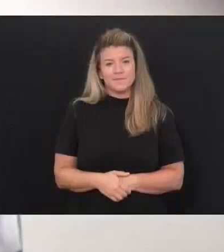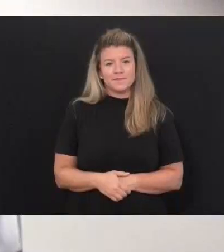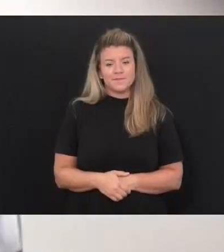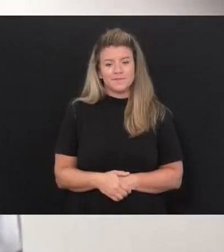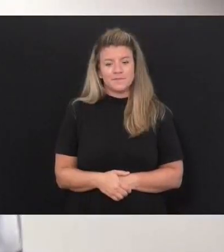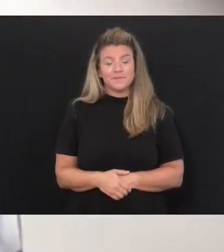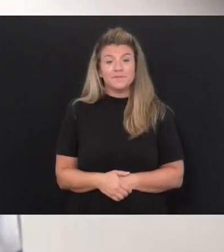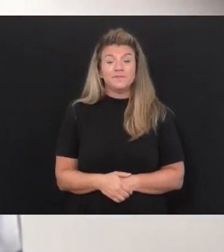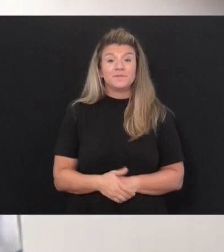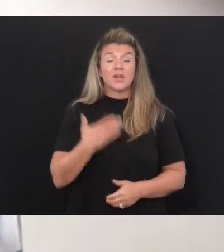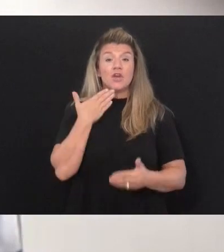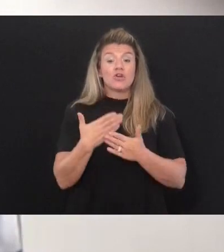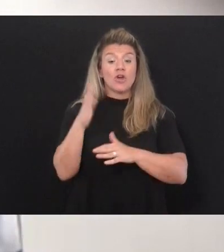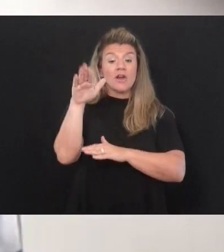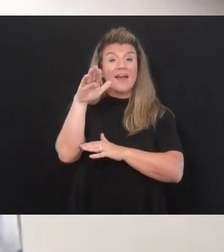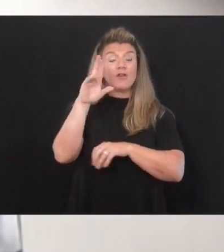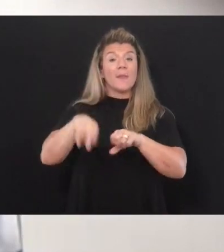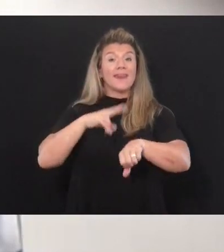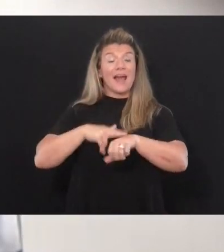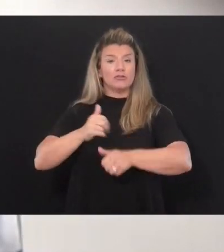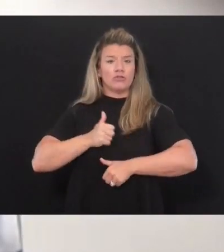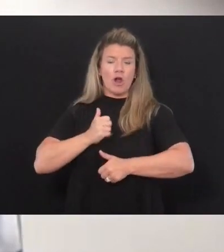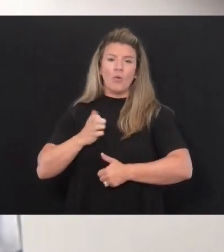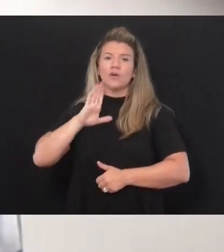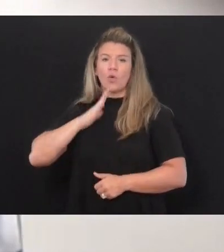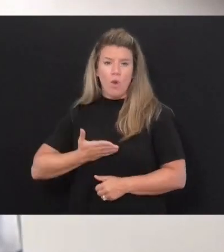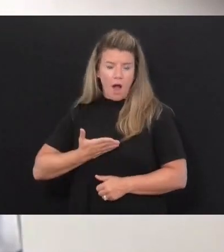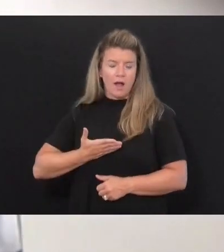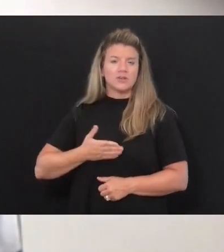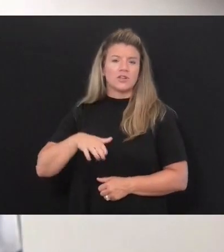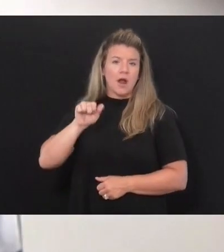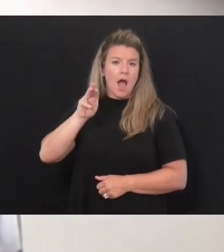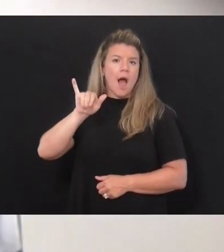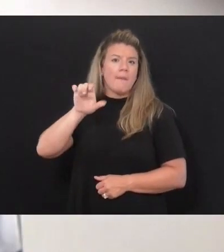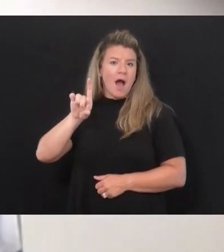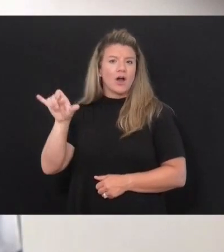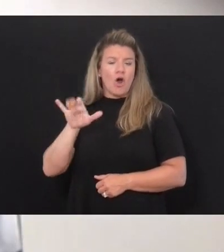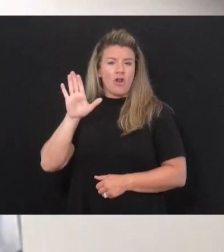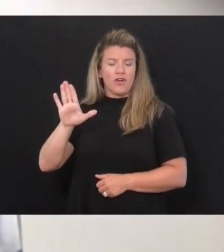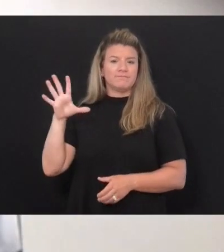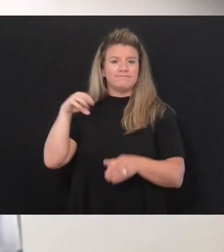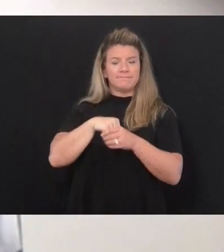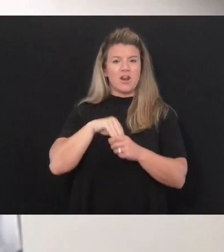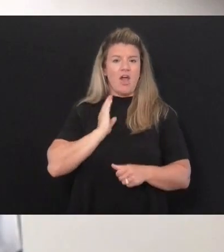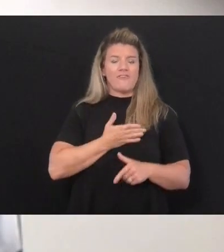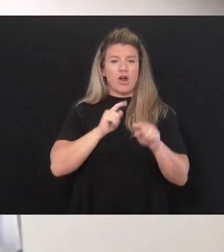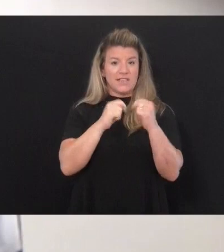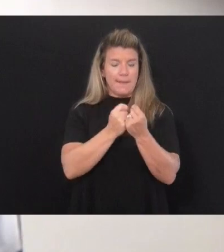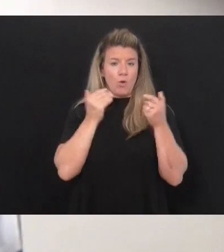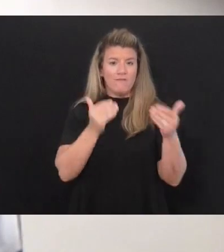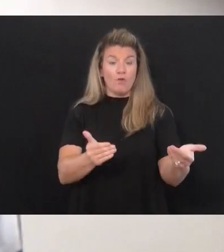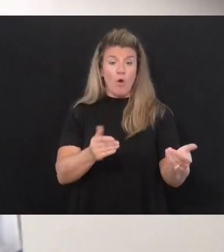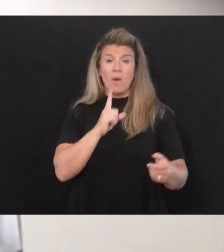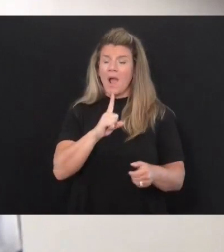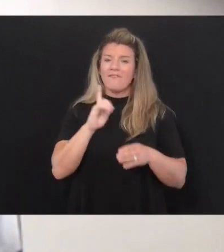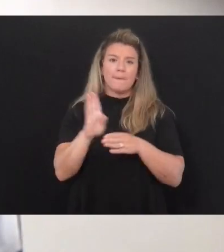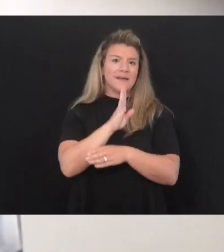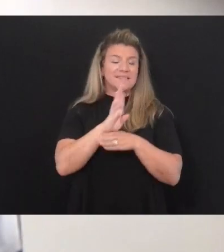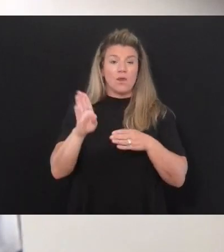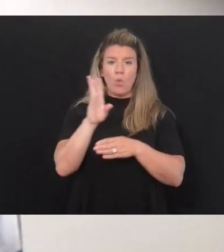person in West Virginia right now than any other state in the country. And take that into consideration when you look at